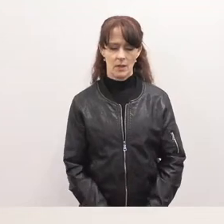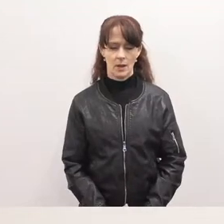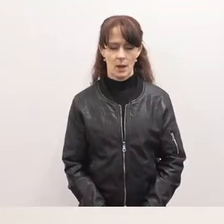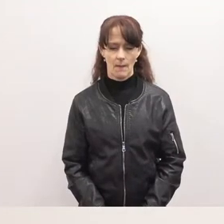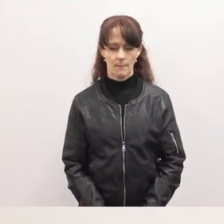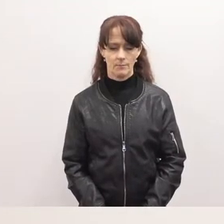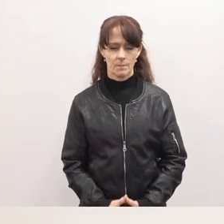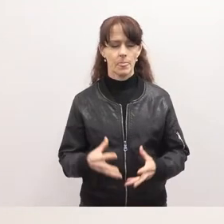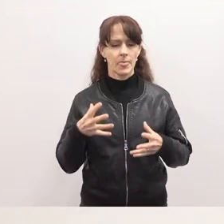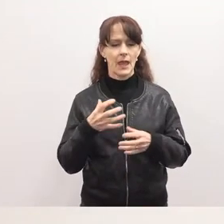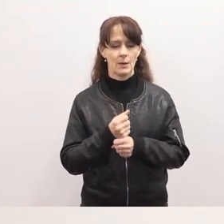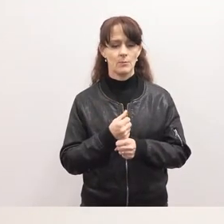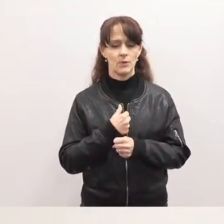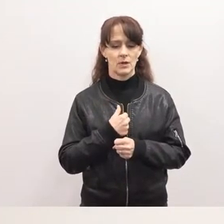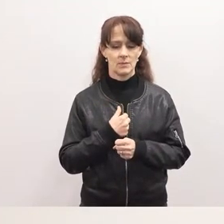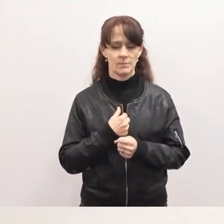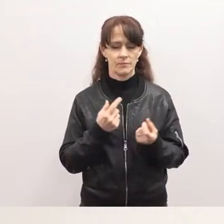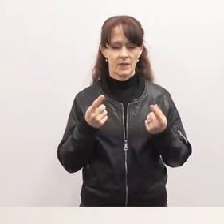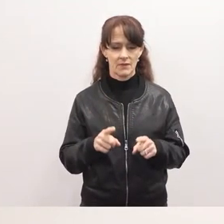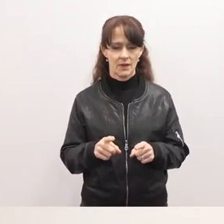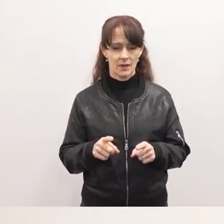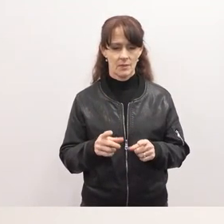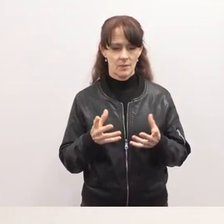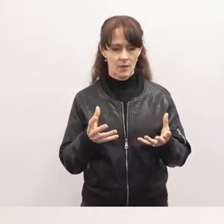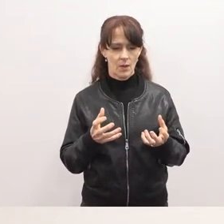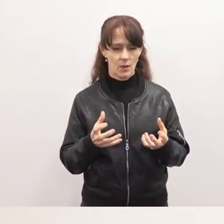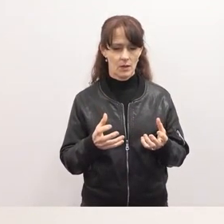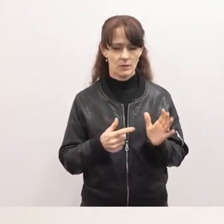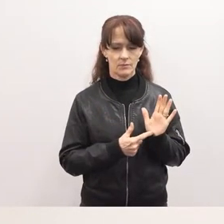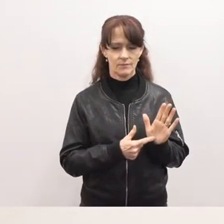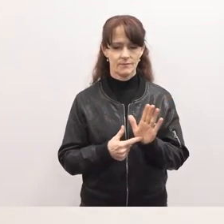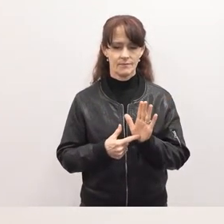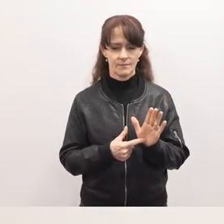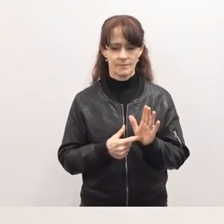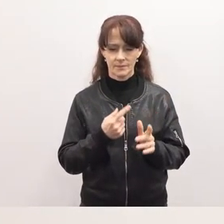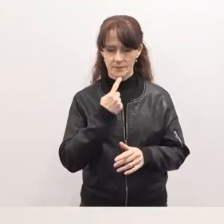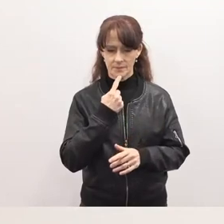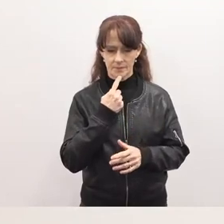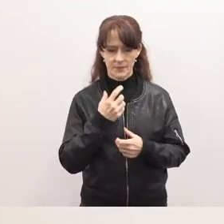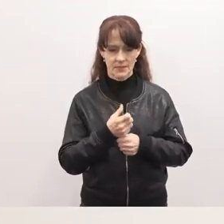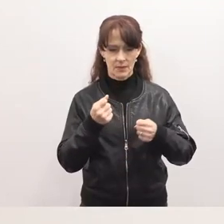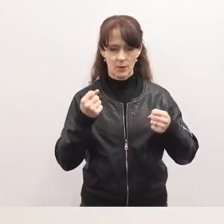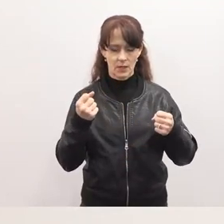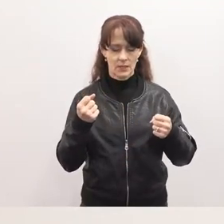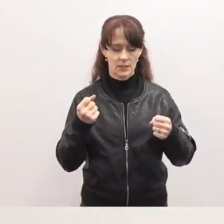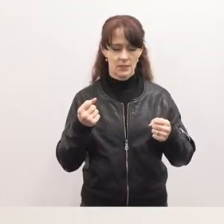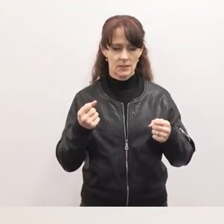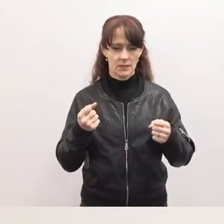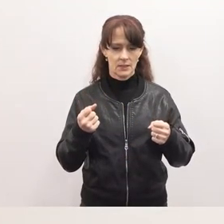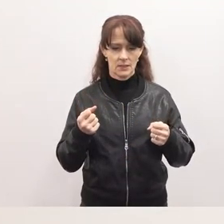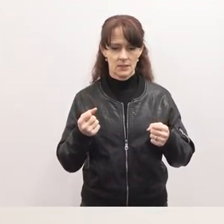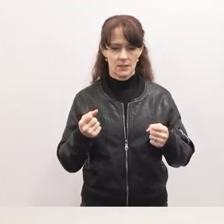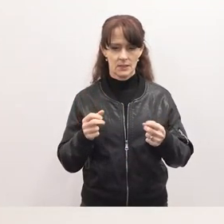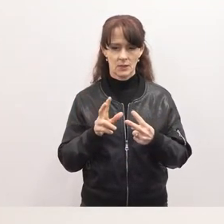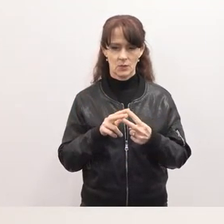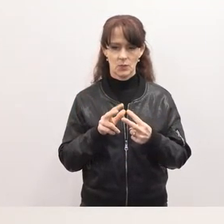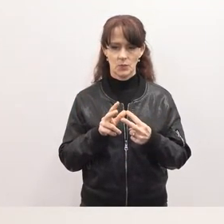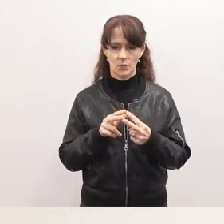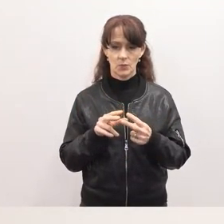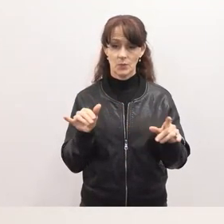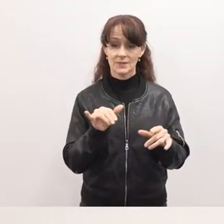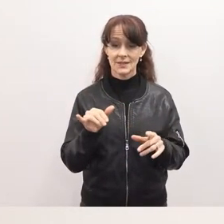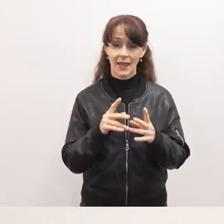I will be brief. I the event that I want to mention or celebrate is the actually, it was two events at the same